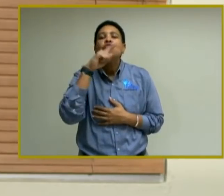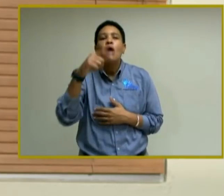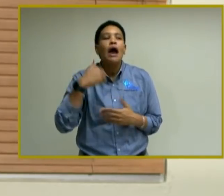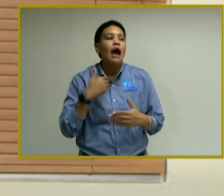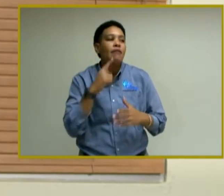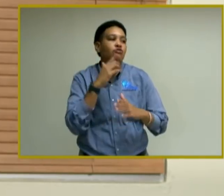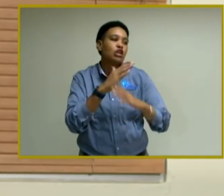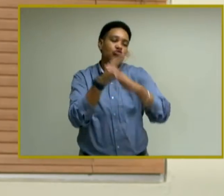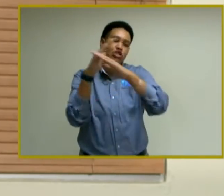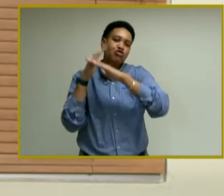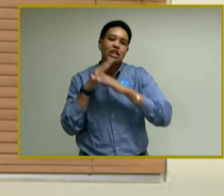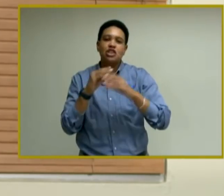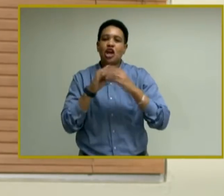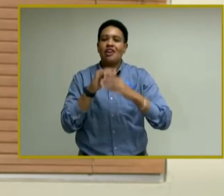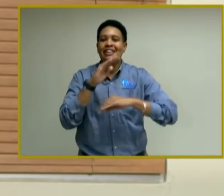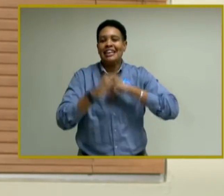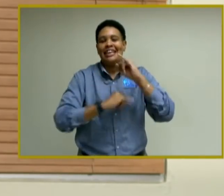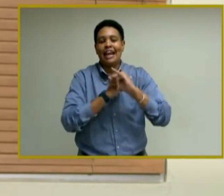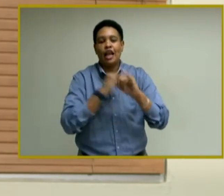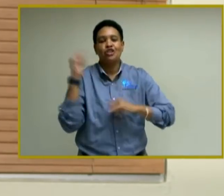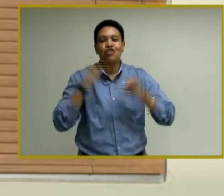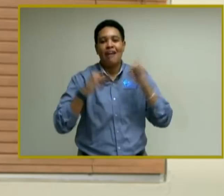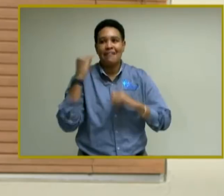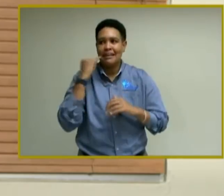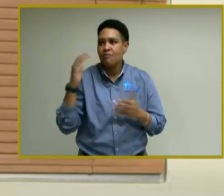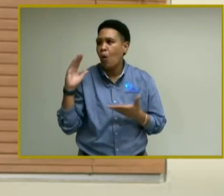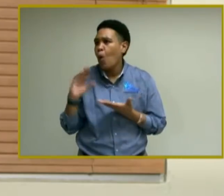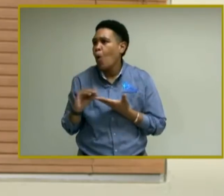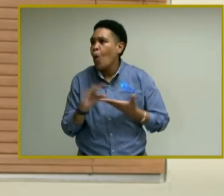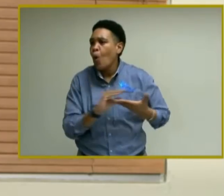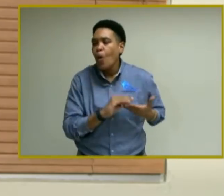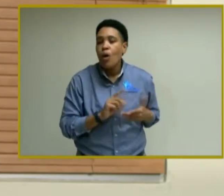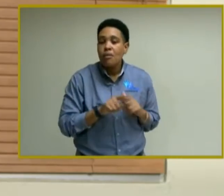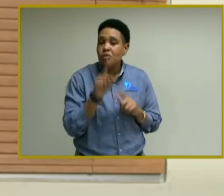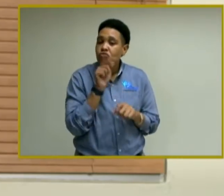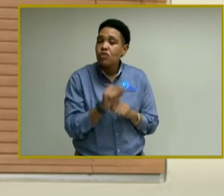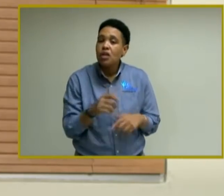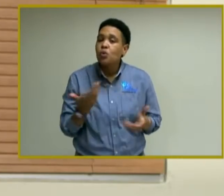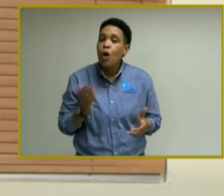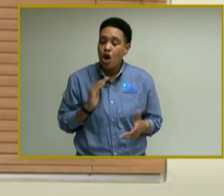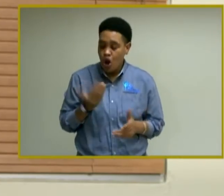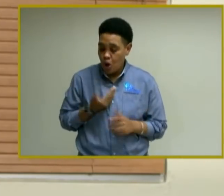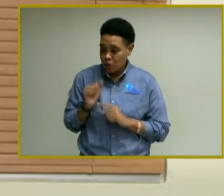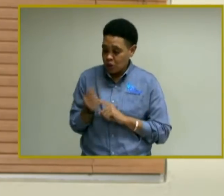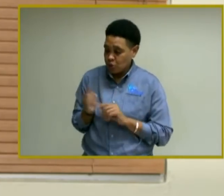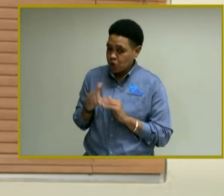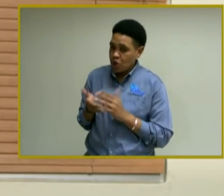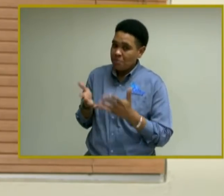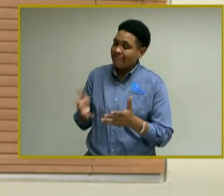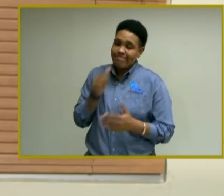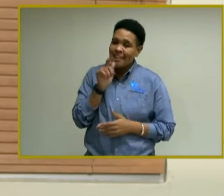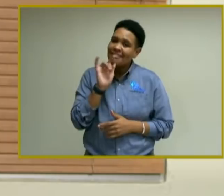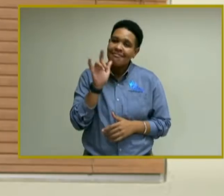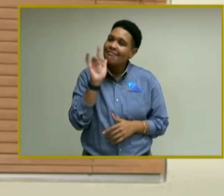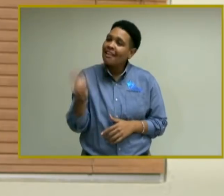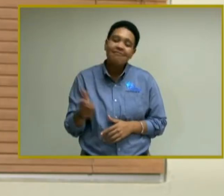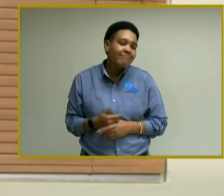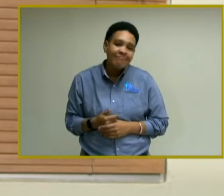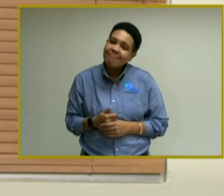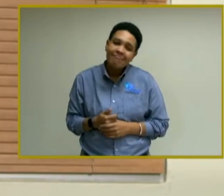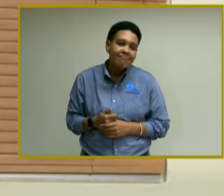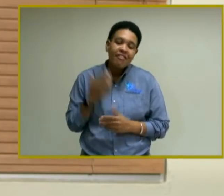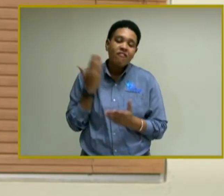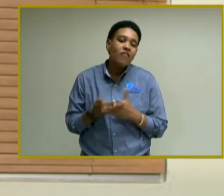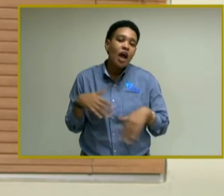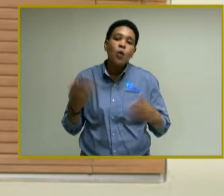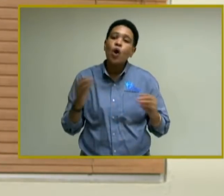have restrictions on international travelers. However, the reality of our situation is not so. The fact is